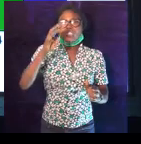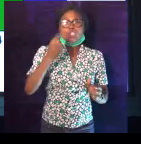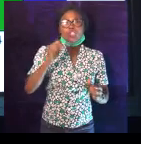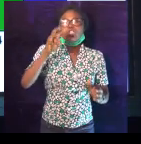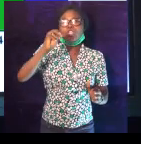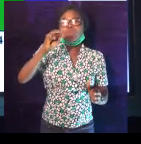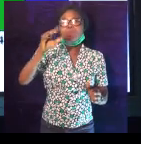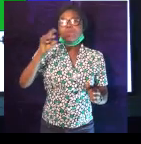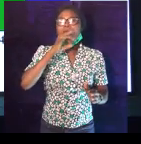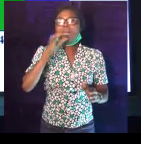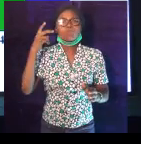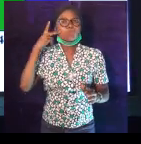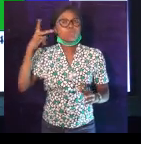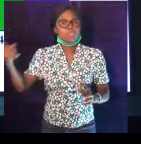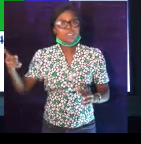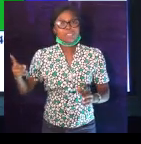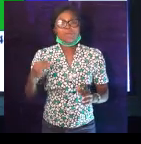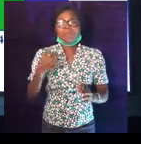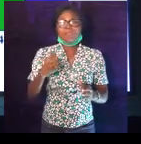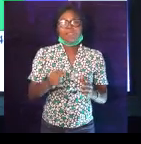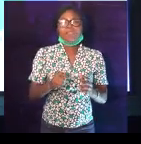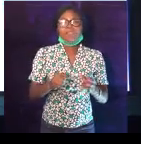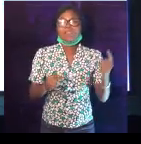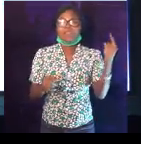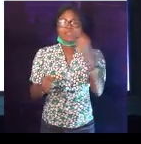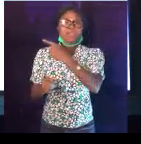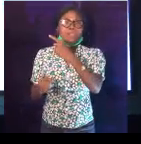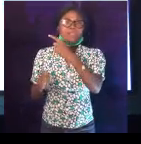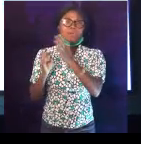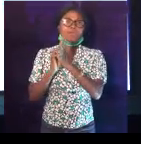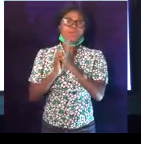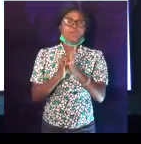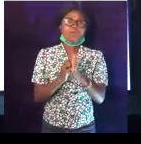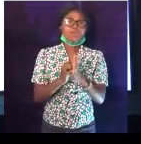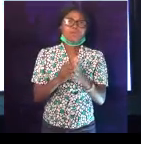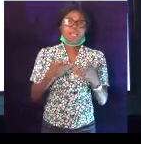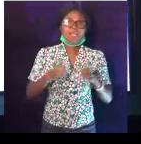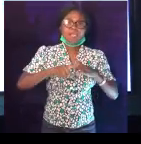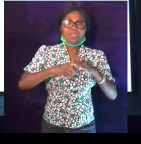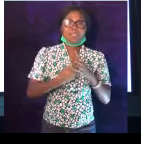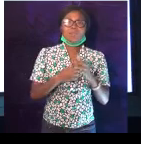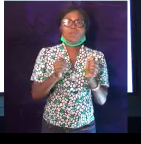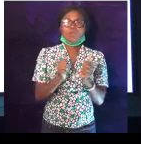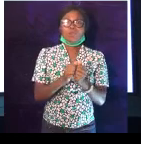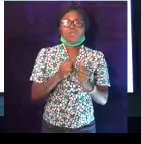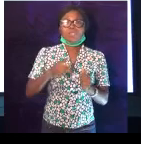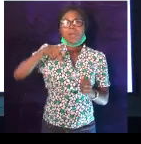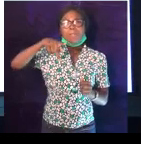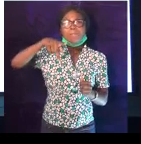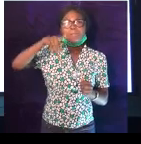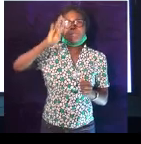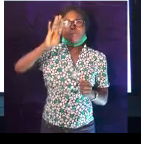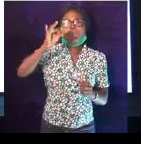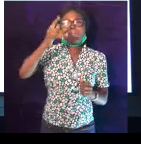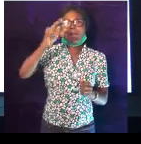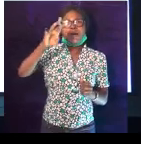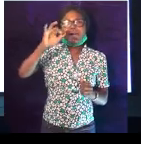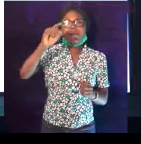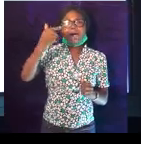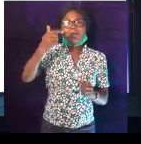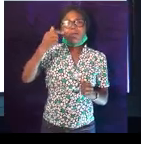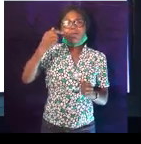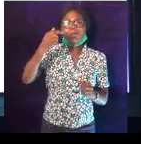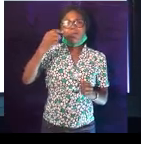very easily, as you will see in the next couple of examples. Let's begin with the bar graph. The